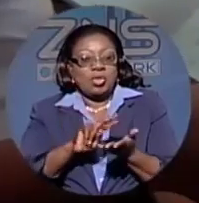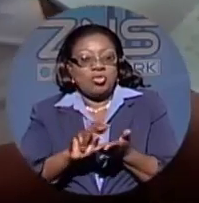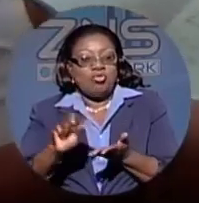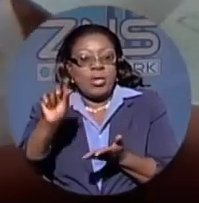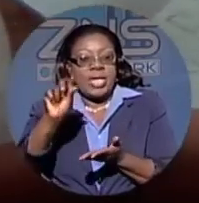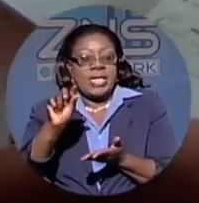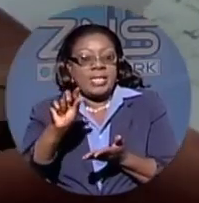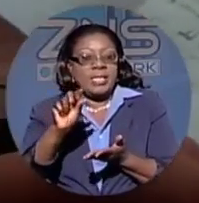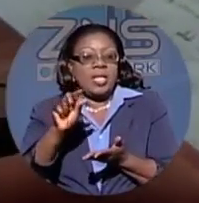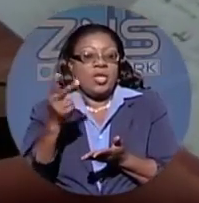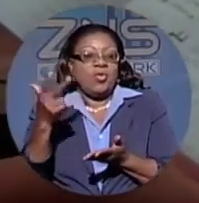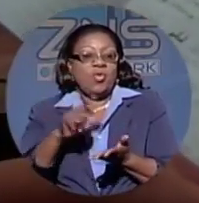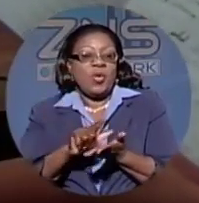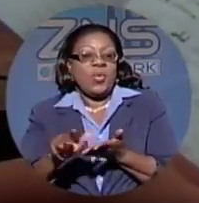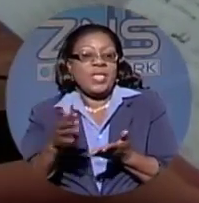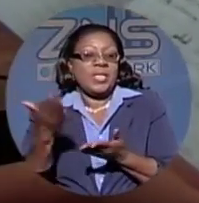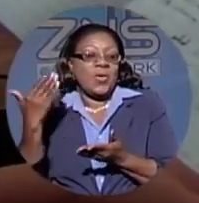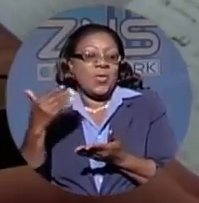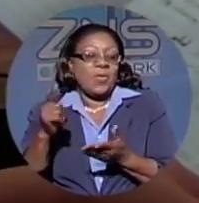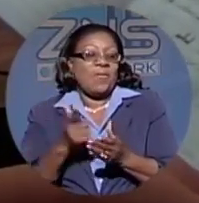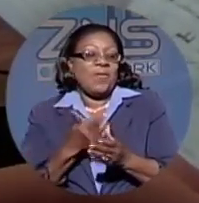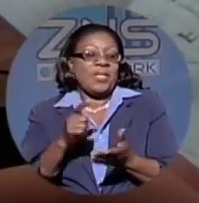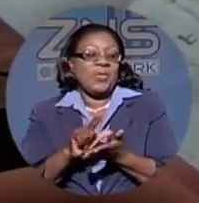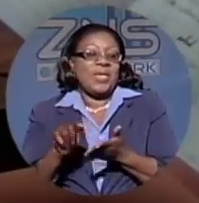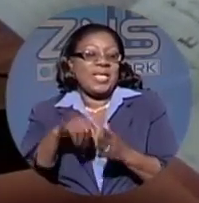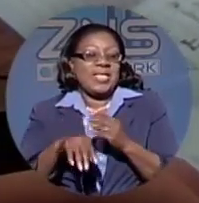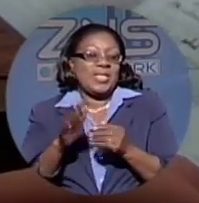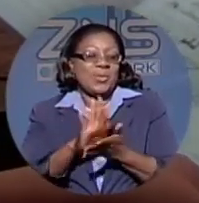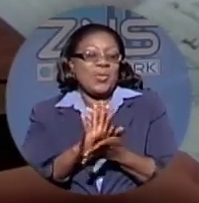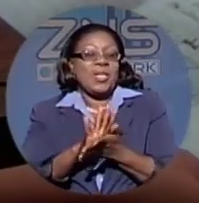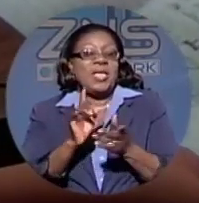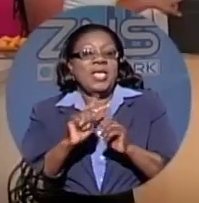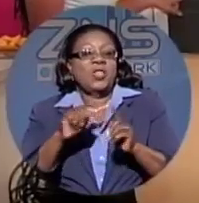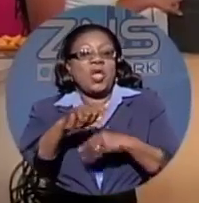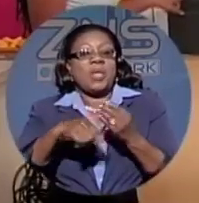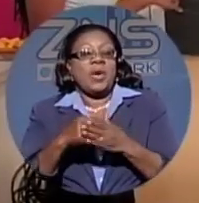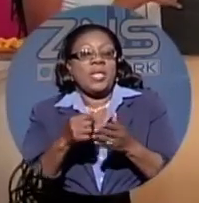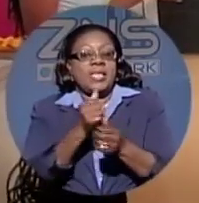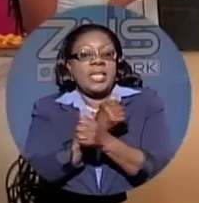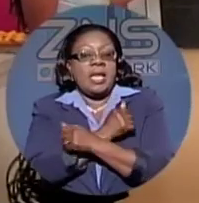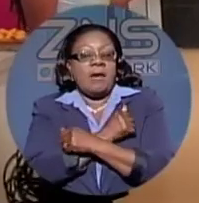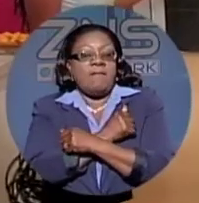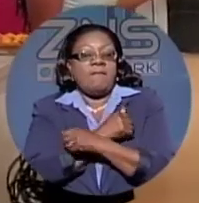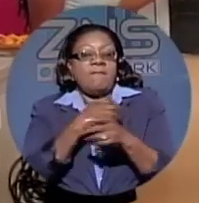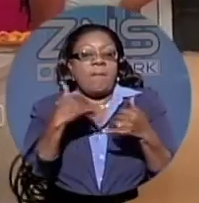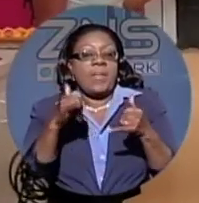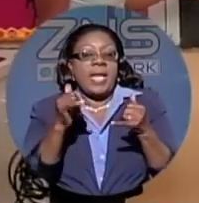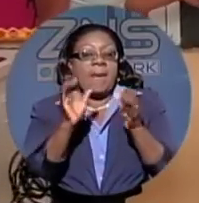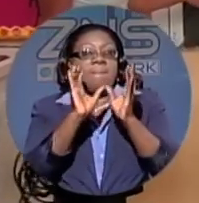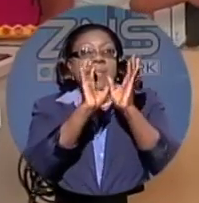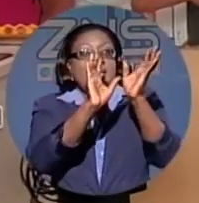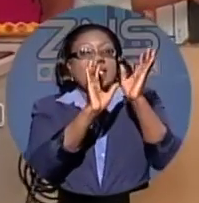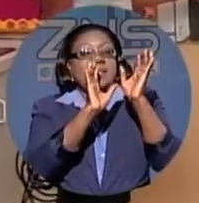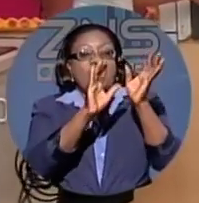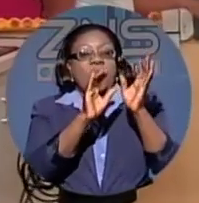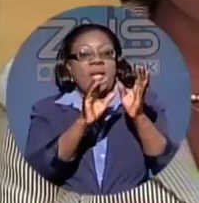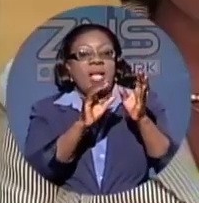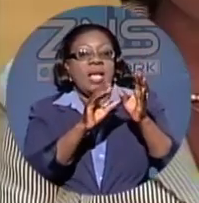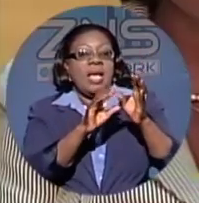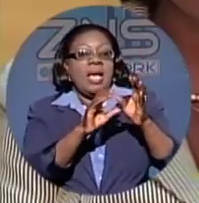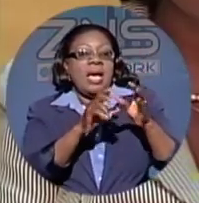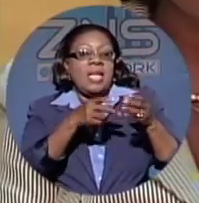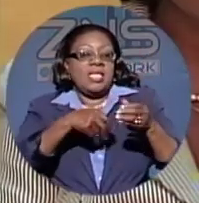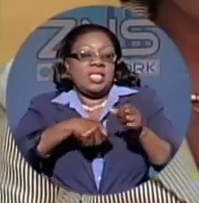wrote during the first week of school. Marco talked about his love for playing basketball and soccer. His favorite subjects were math